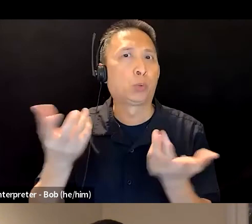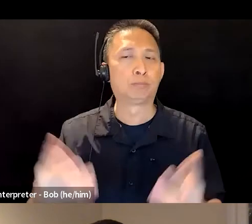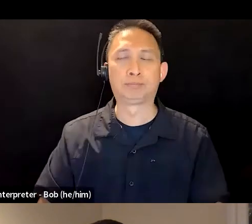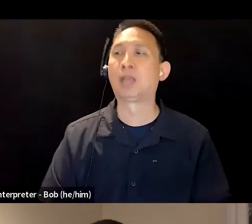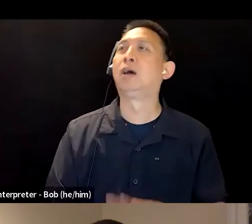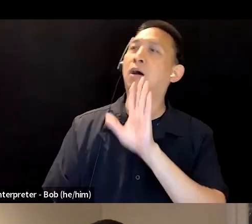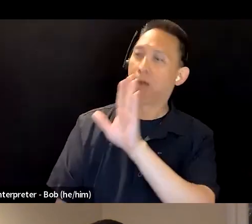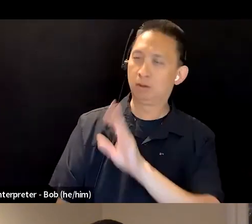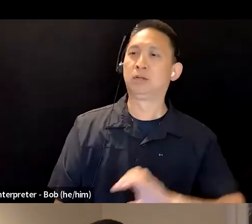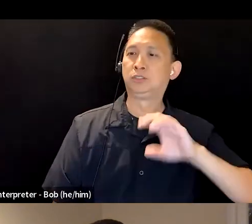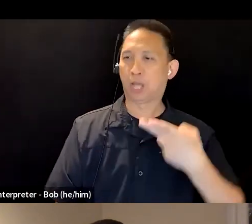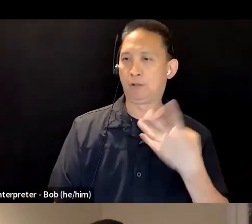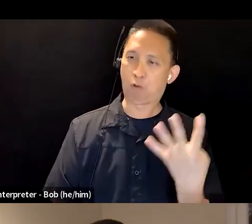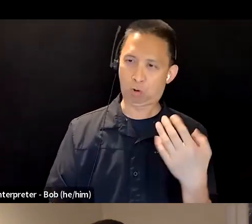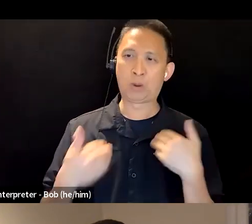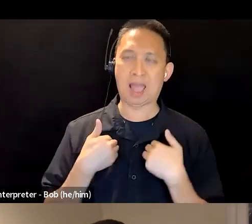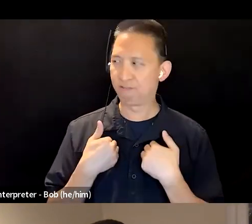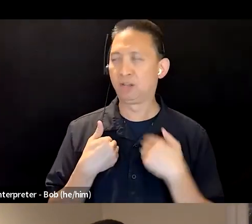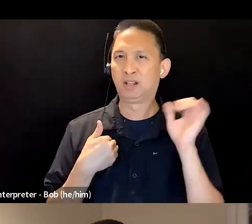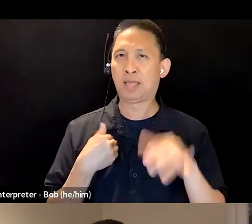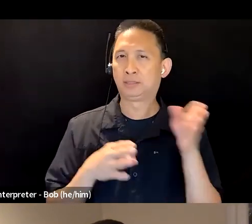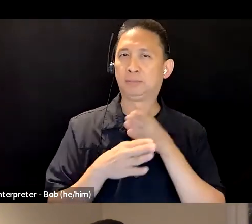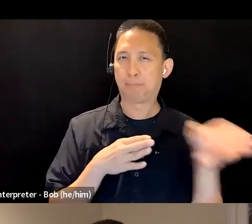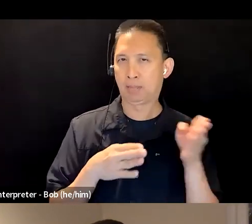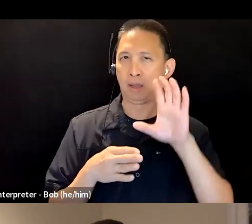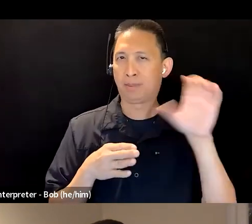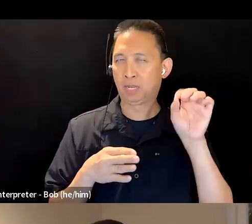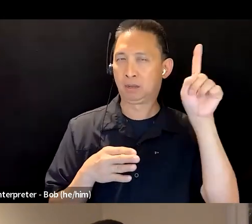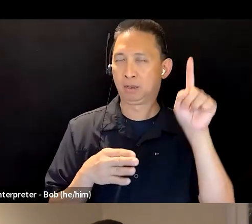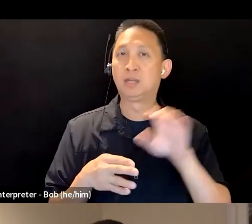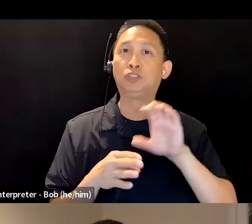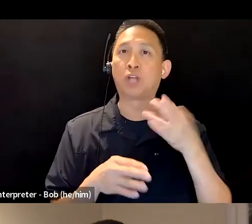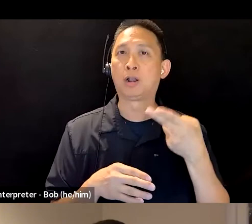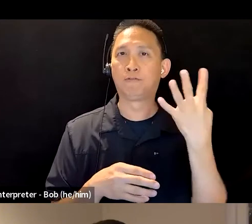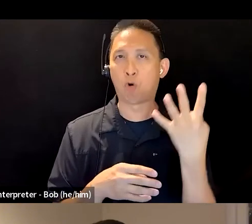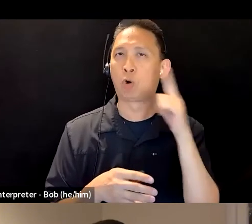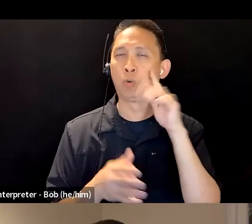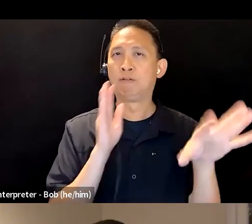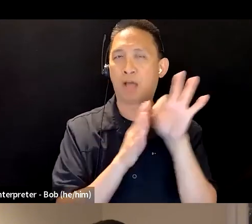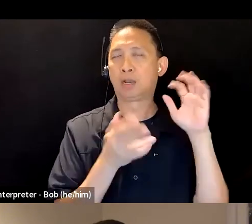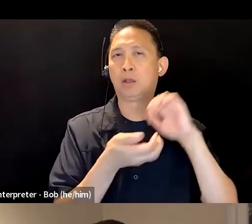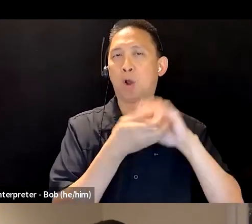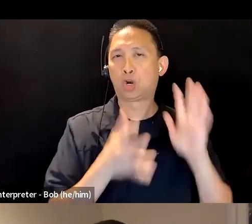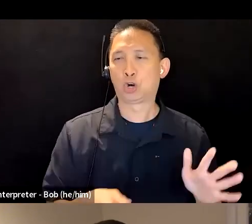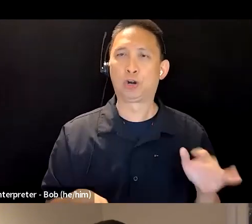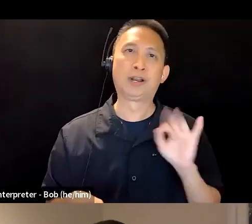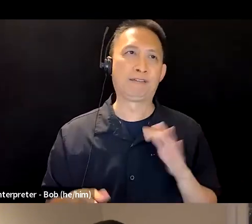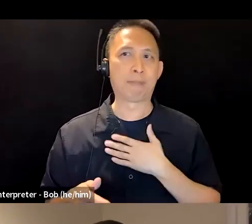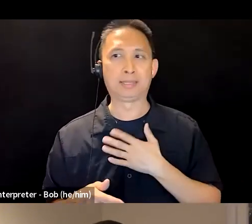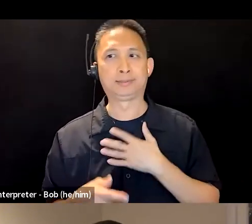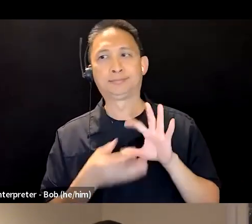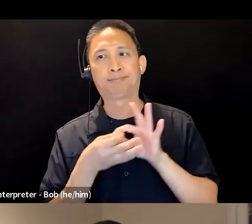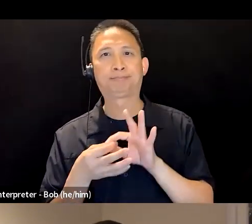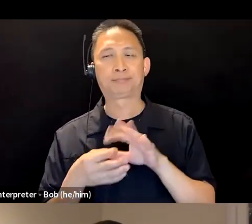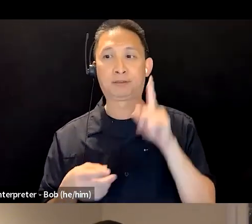Channel 4, so mm-hmm. they're the main commissioner, and then Channel 4 finds partners. For example, with My Name's Happy, the partners that came